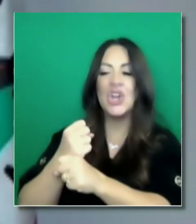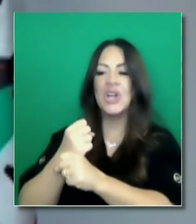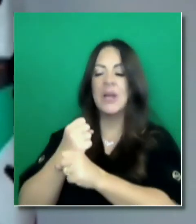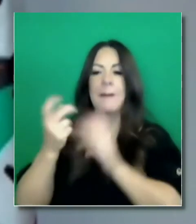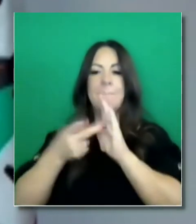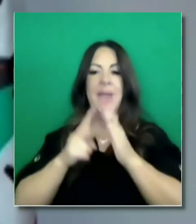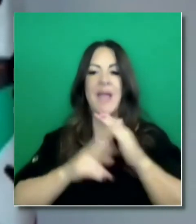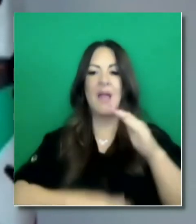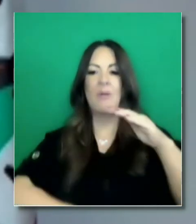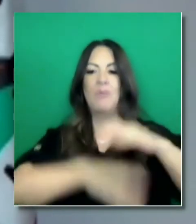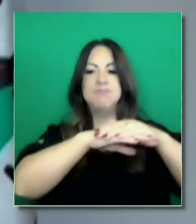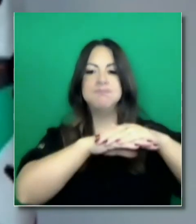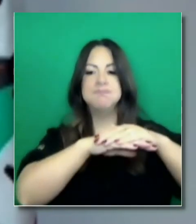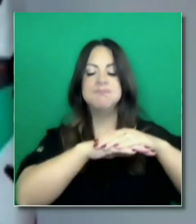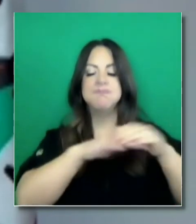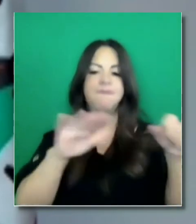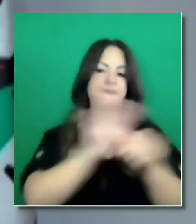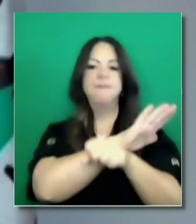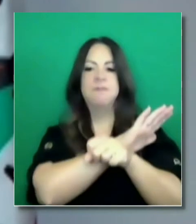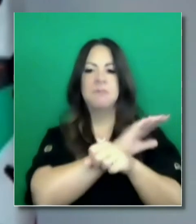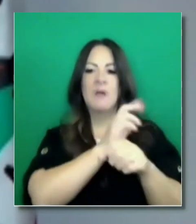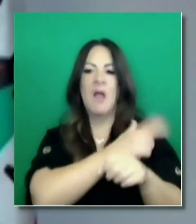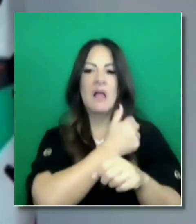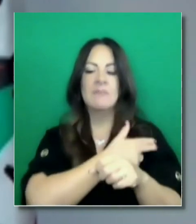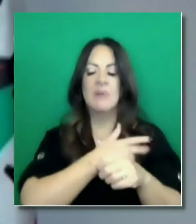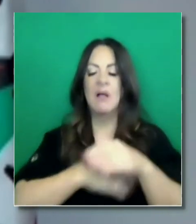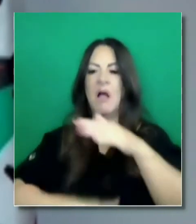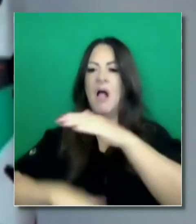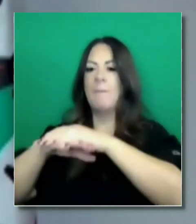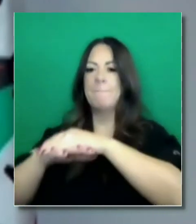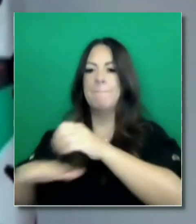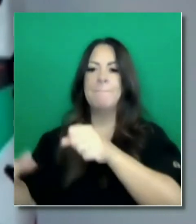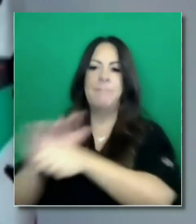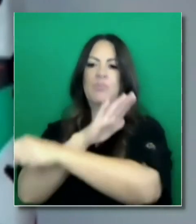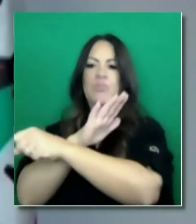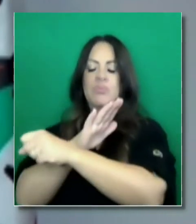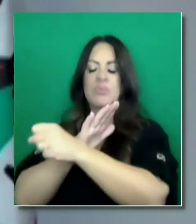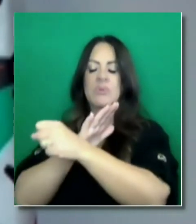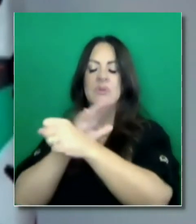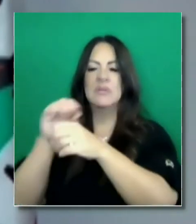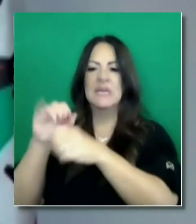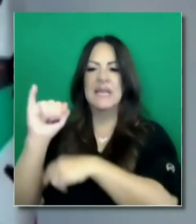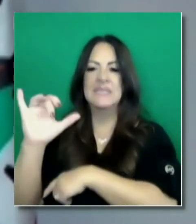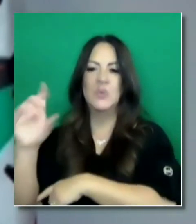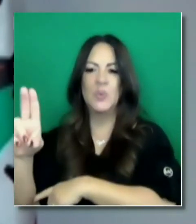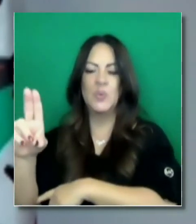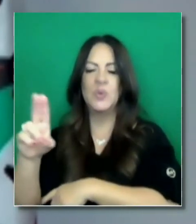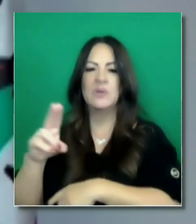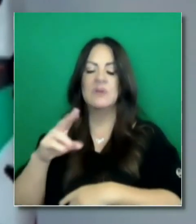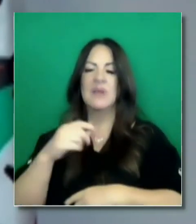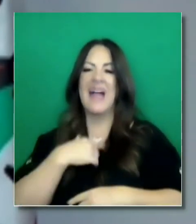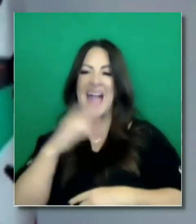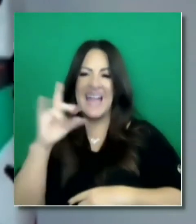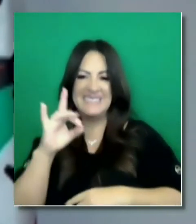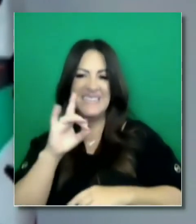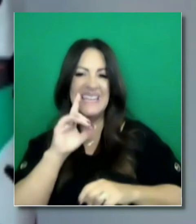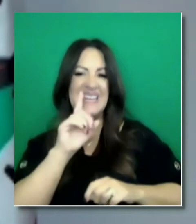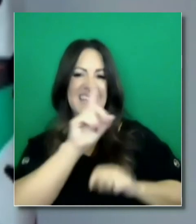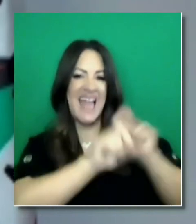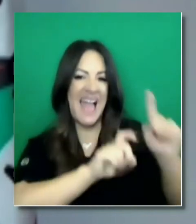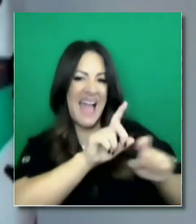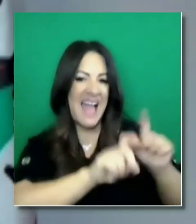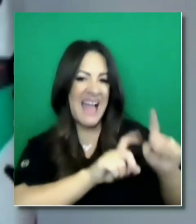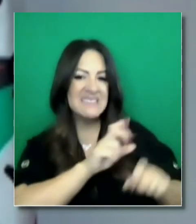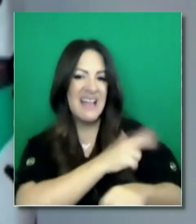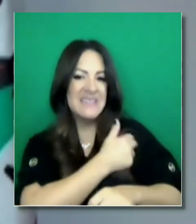spaces. That when I speak to hospital leaders throughout the southern part of the state, they are worried about the middle part of January,